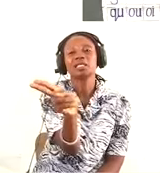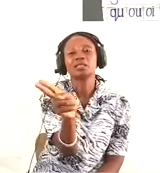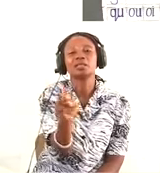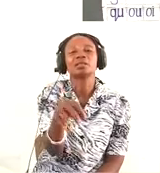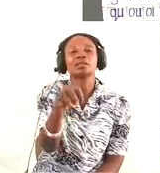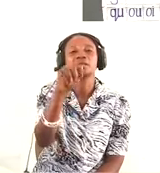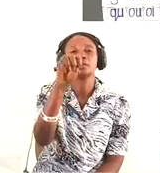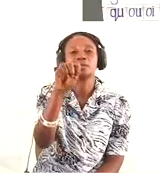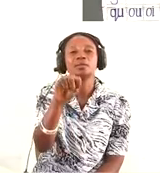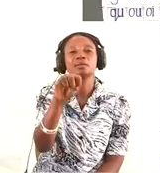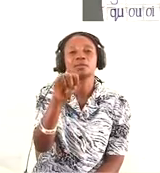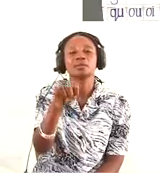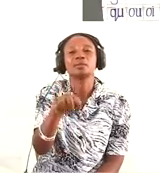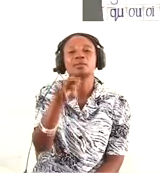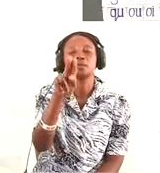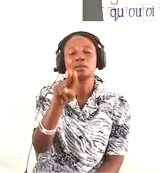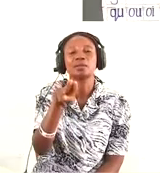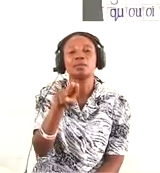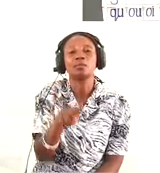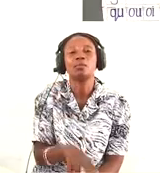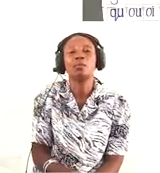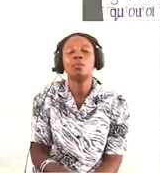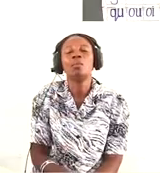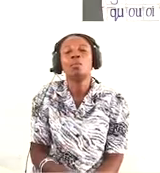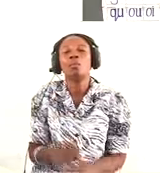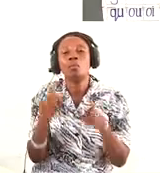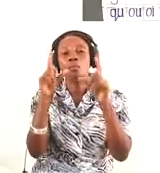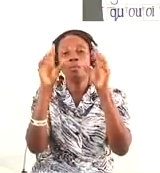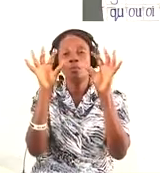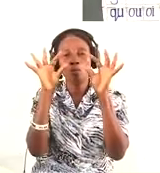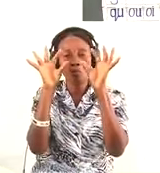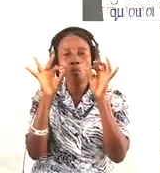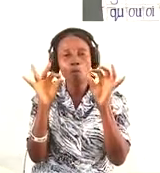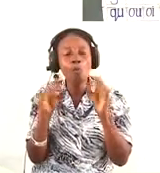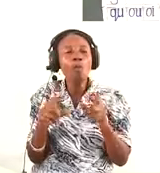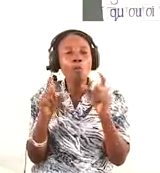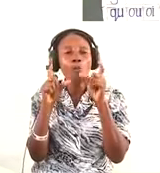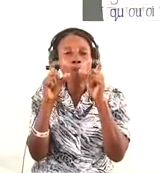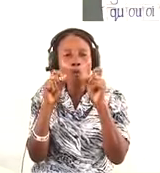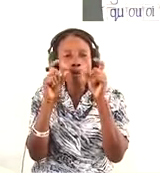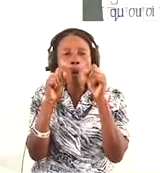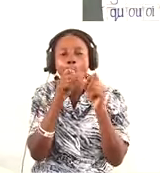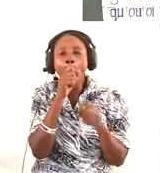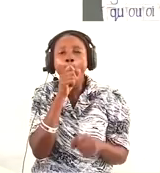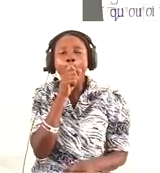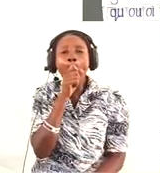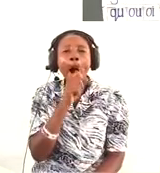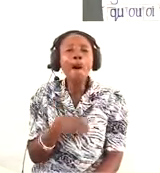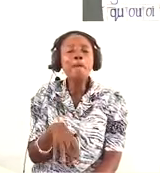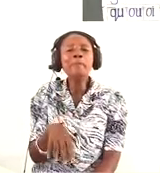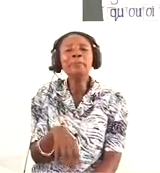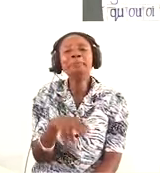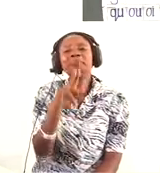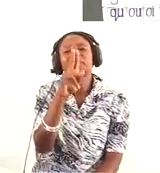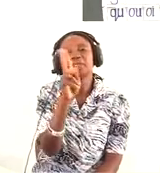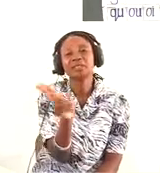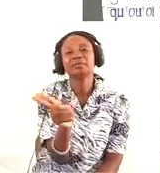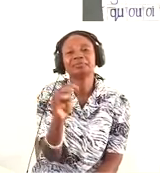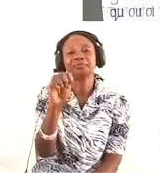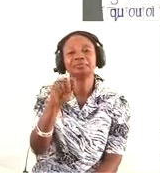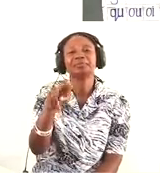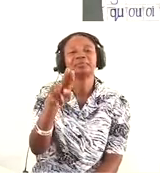hen here? There is the hen. There it goes. What is the sound? As in